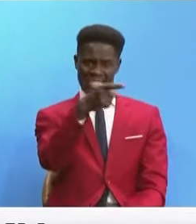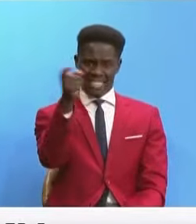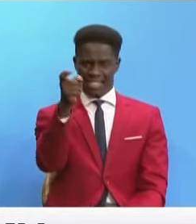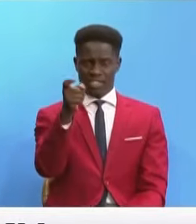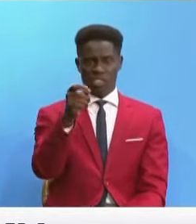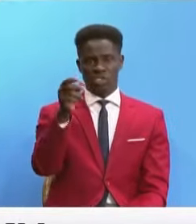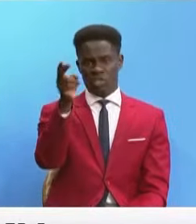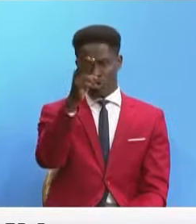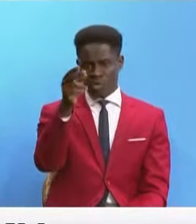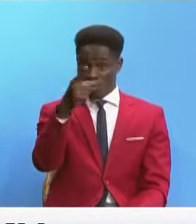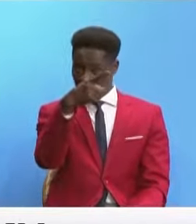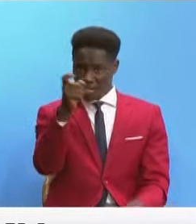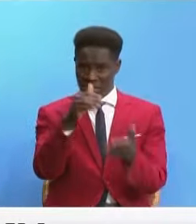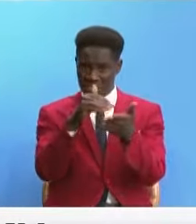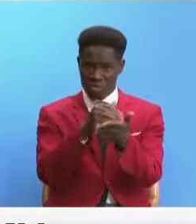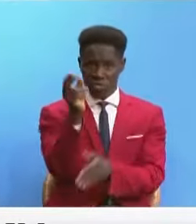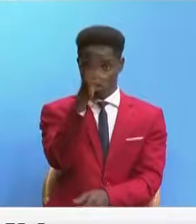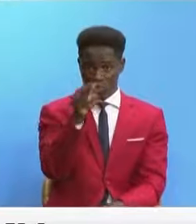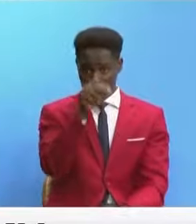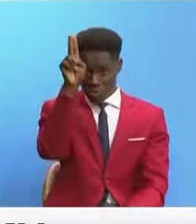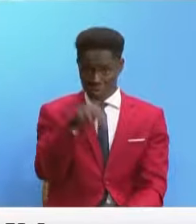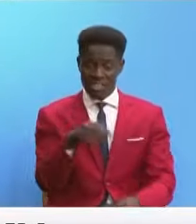$100 million bioethanol plant, unique